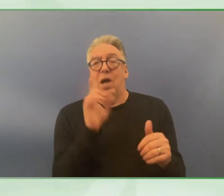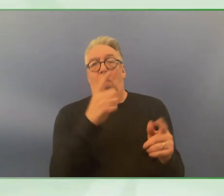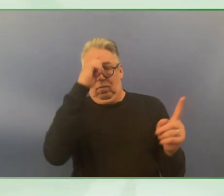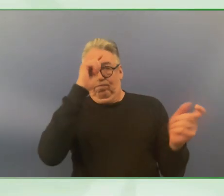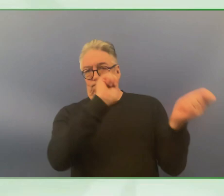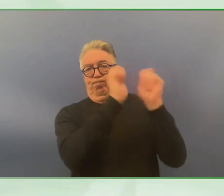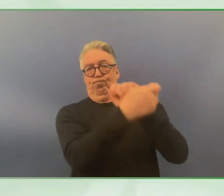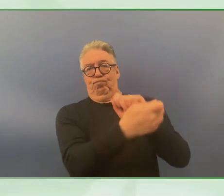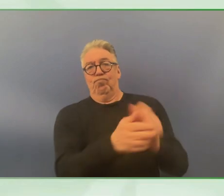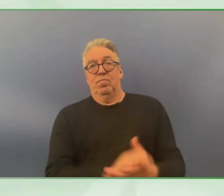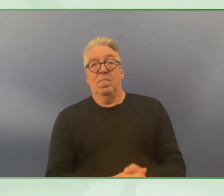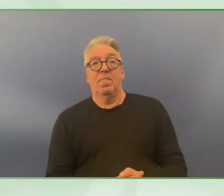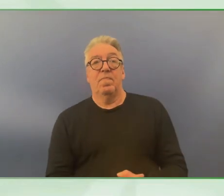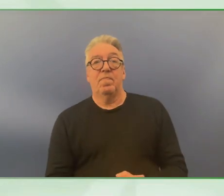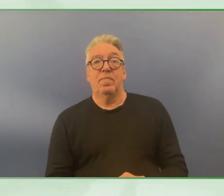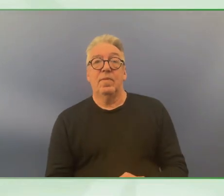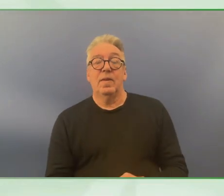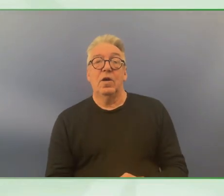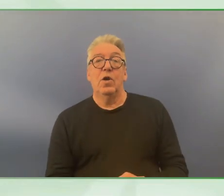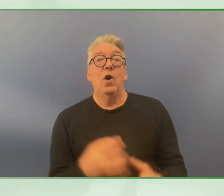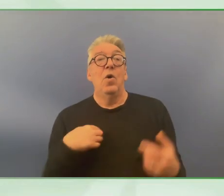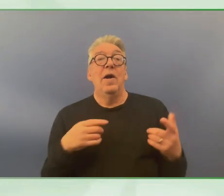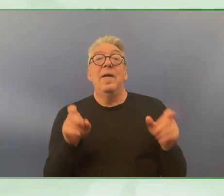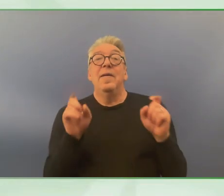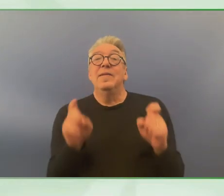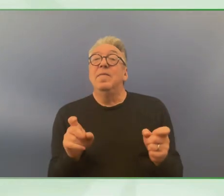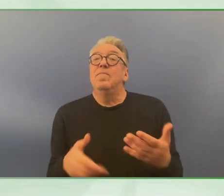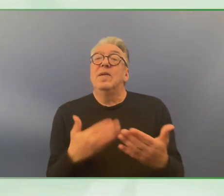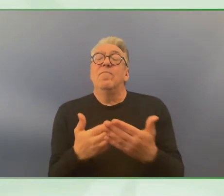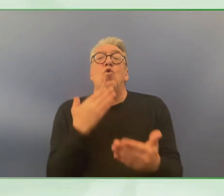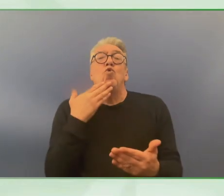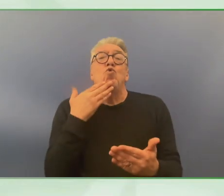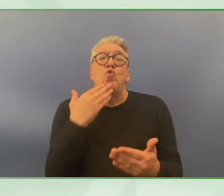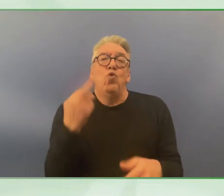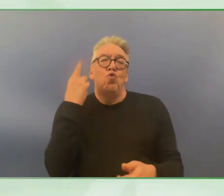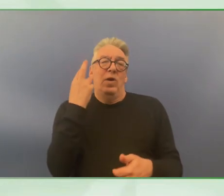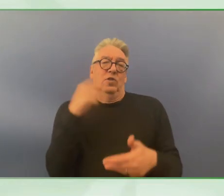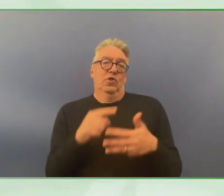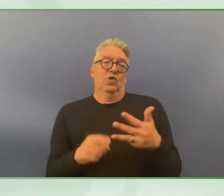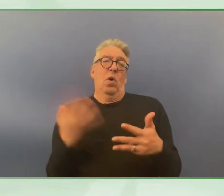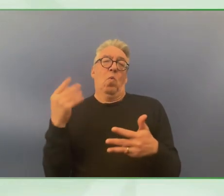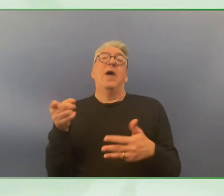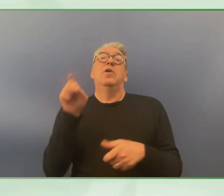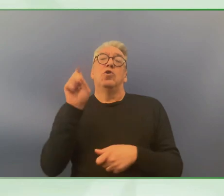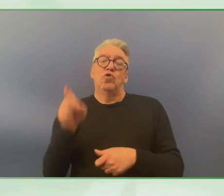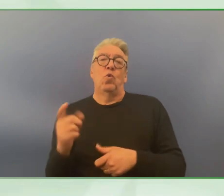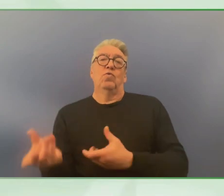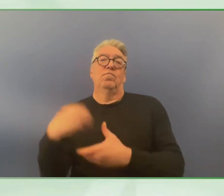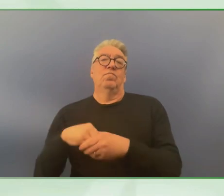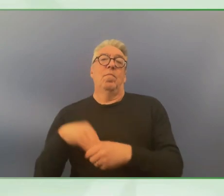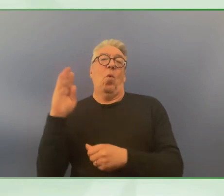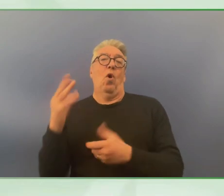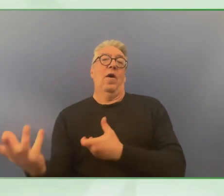give good arguments and backing. What does this mean? I think we should always talk about